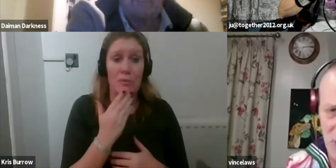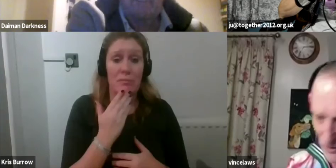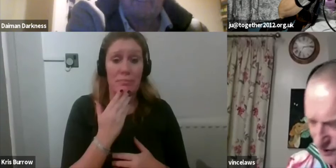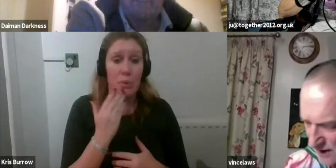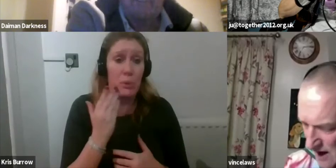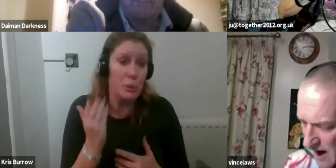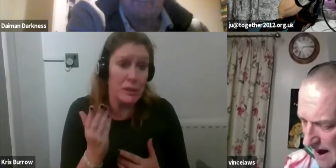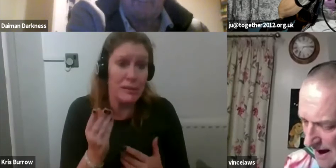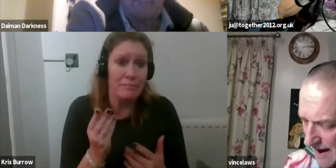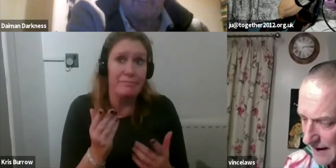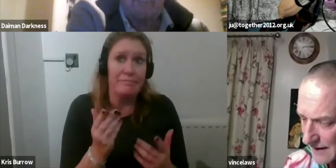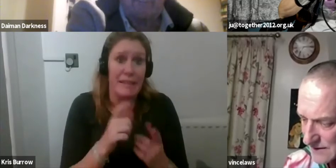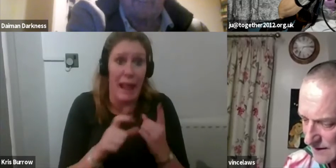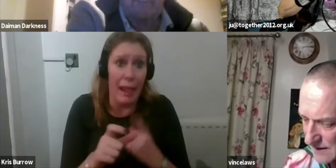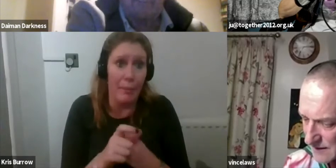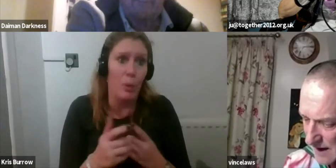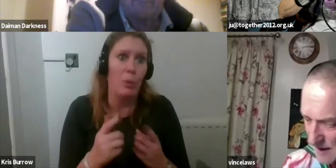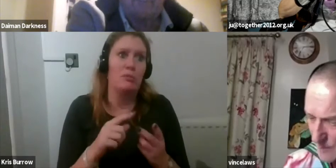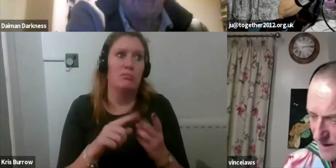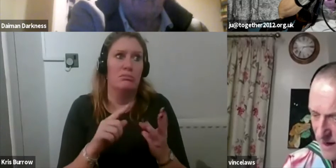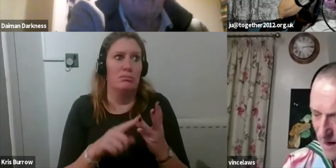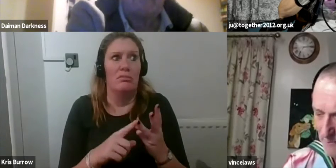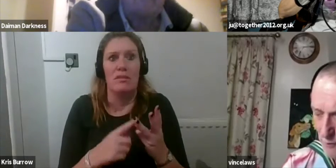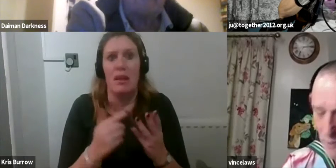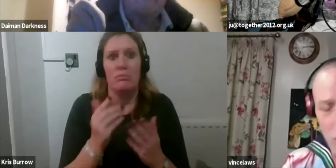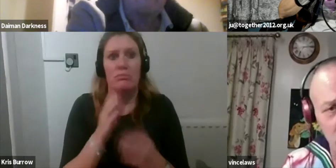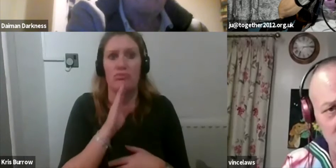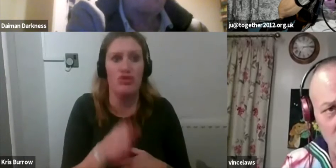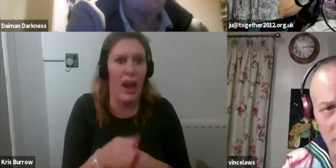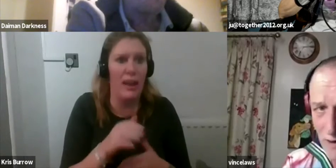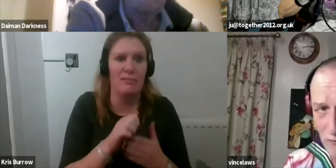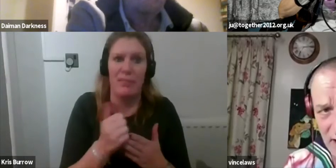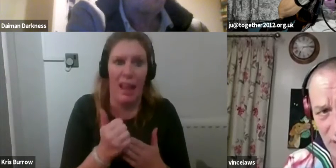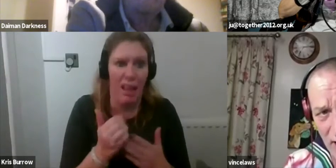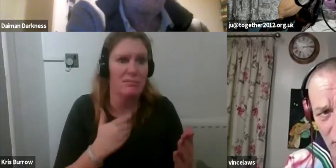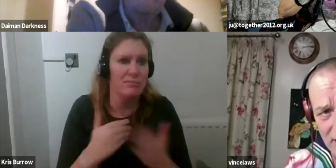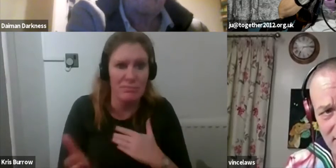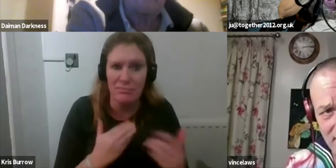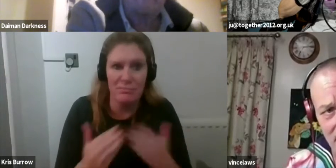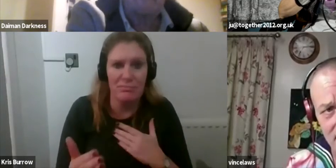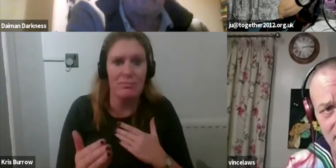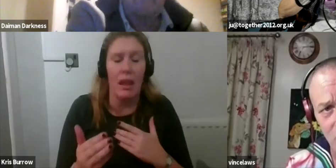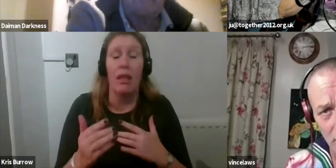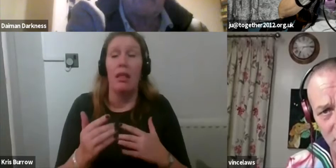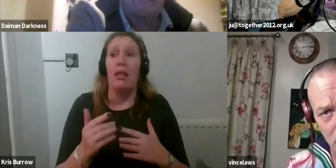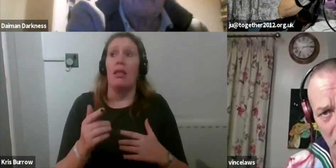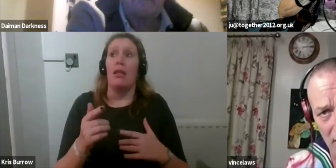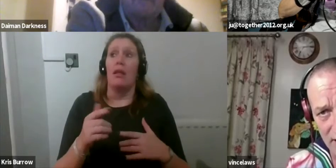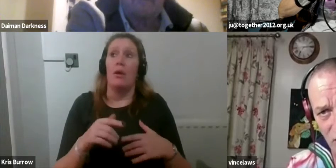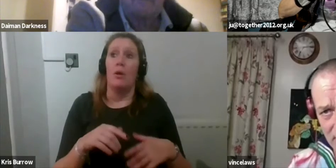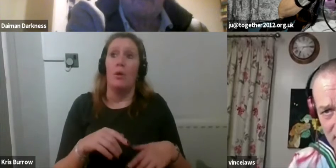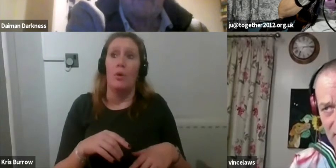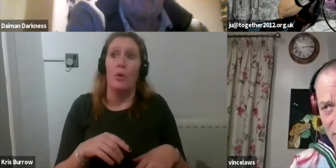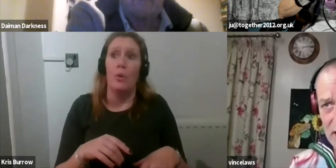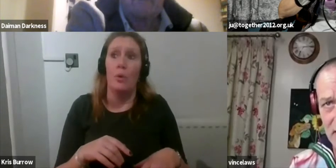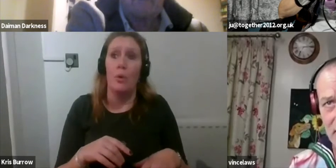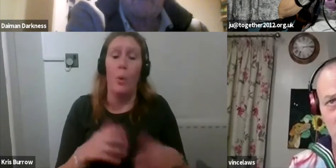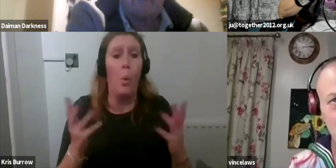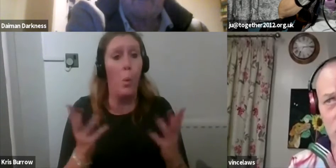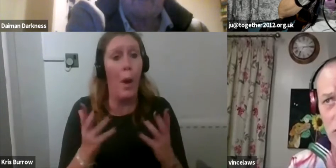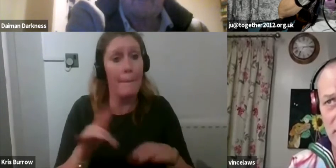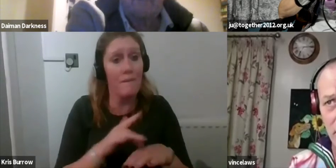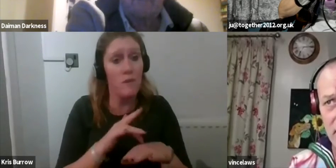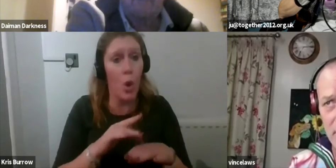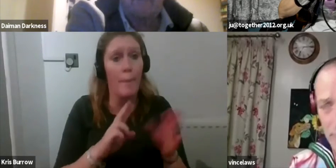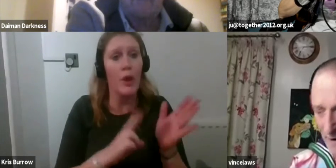some not. And yeah, we put it on. It went really well. We did it at Norwich Pride in 2017. We